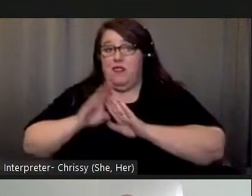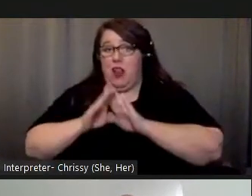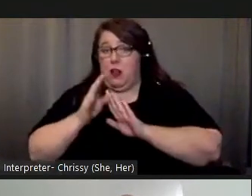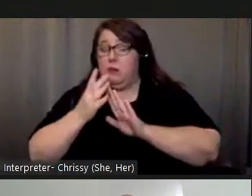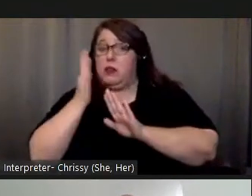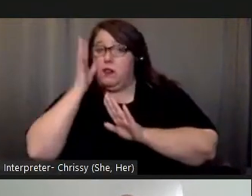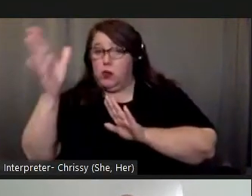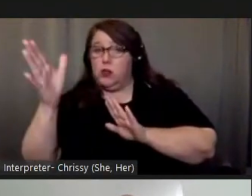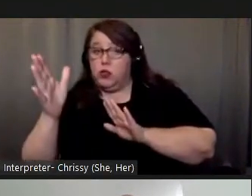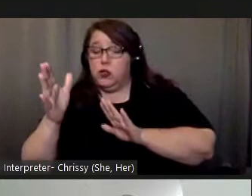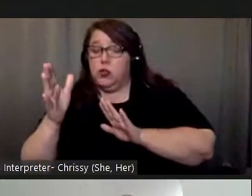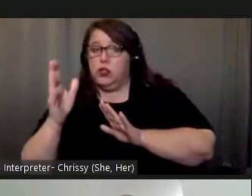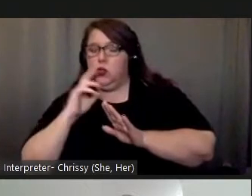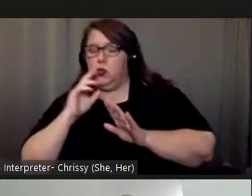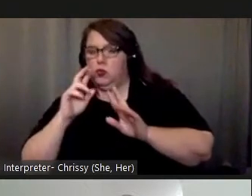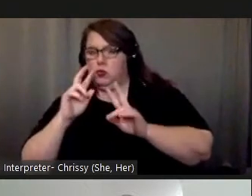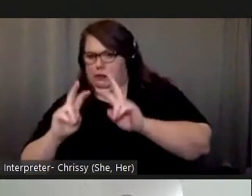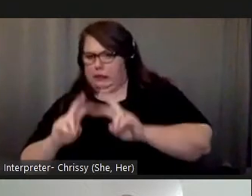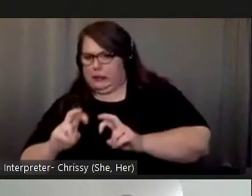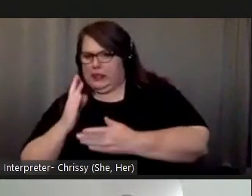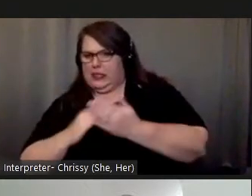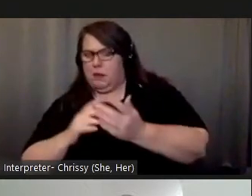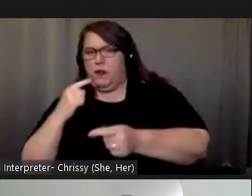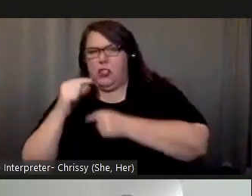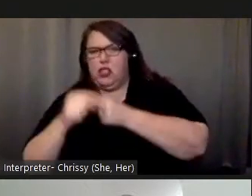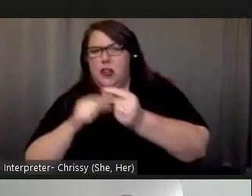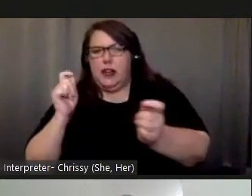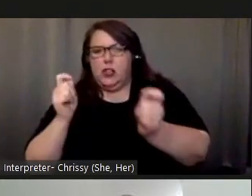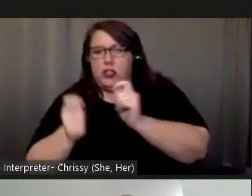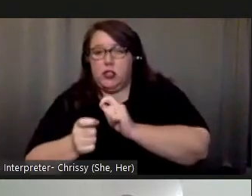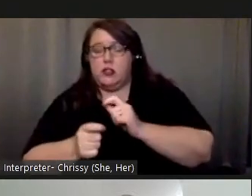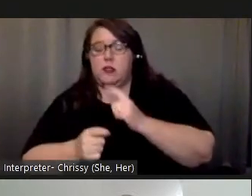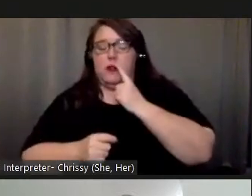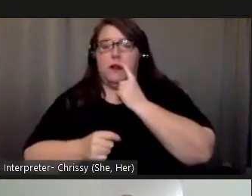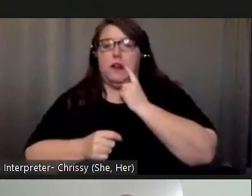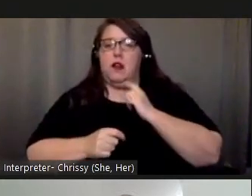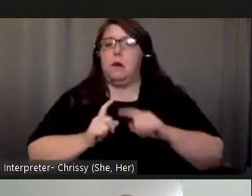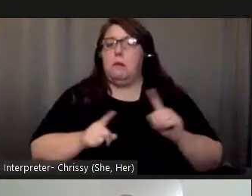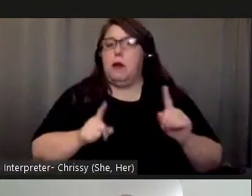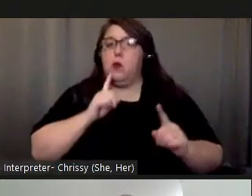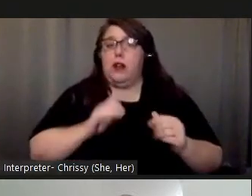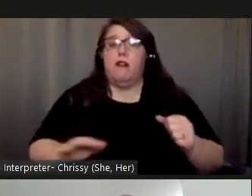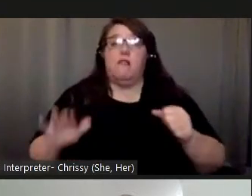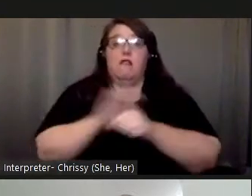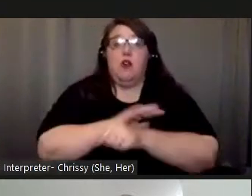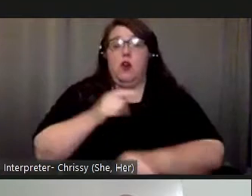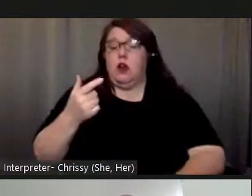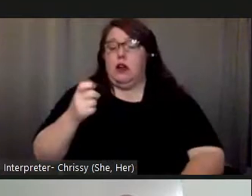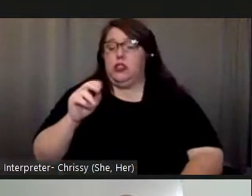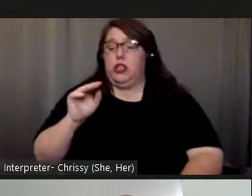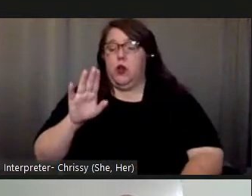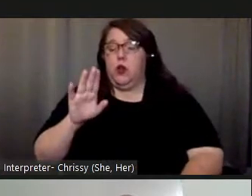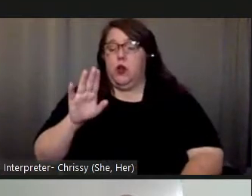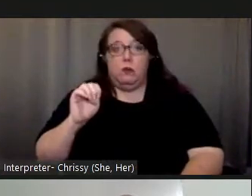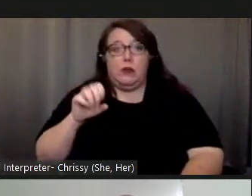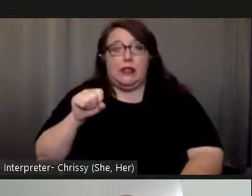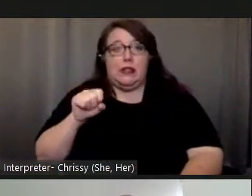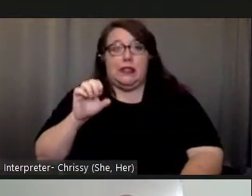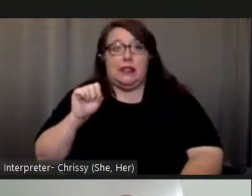future to look for some of these genetic changes. But I would say that whole genome sequencing is going to continue to be a